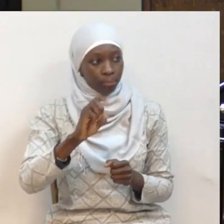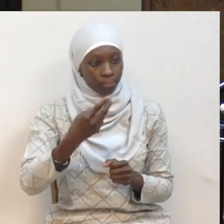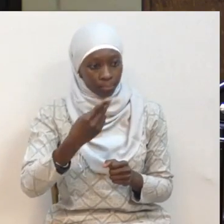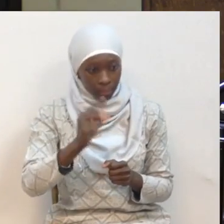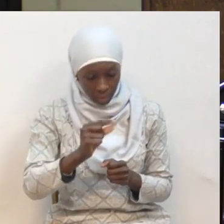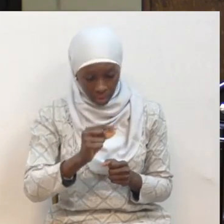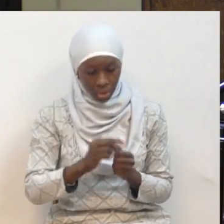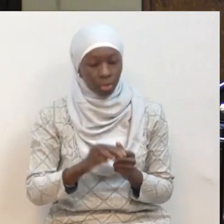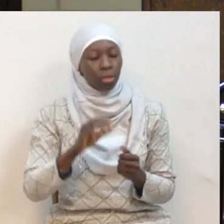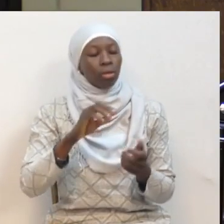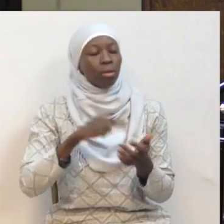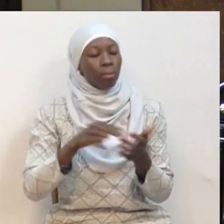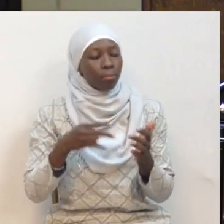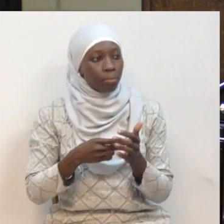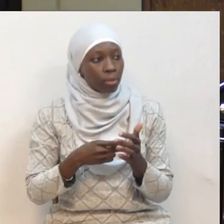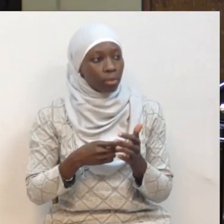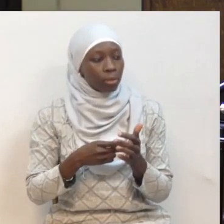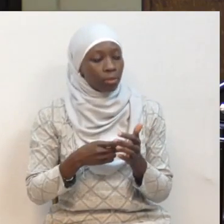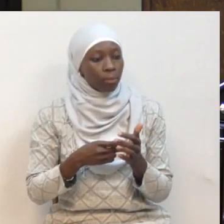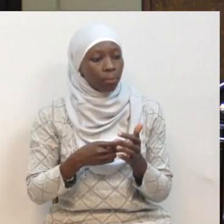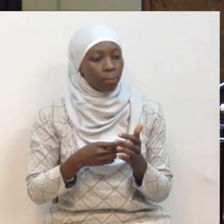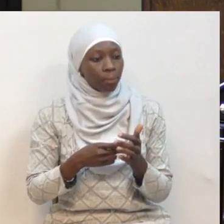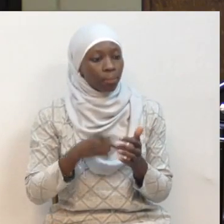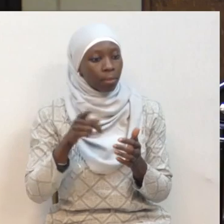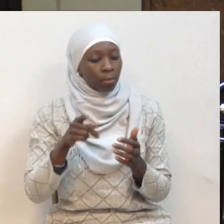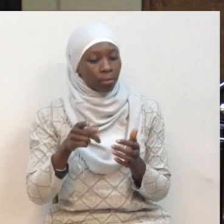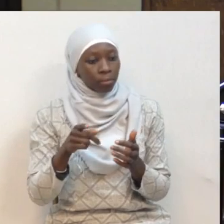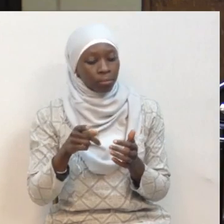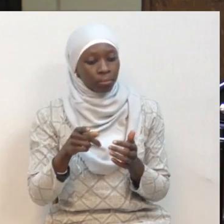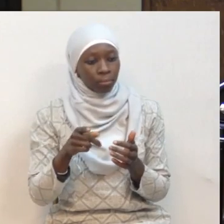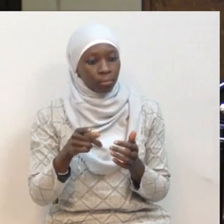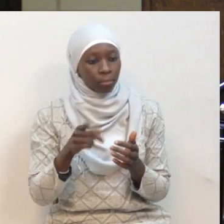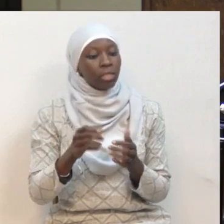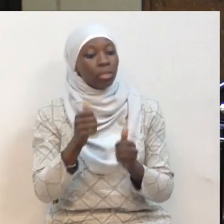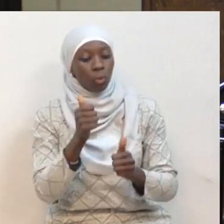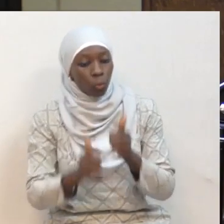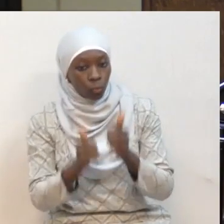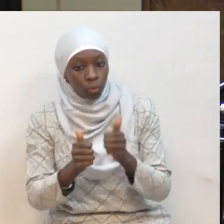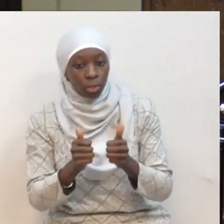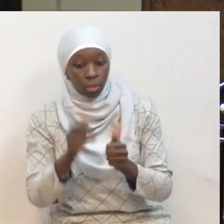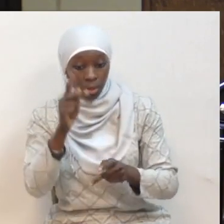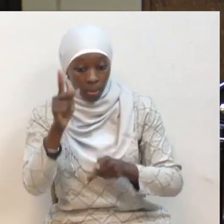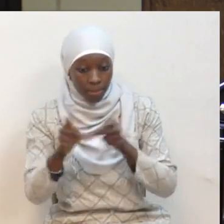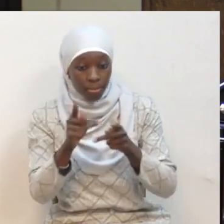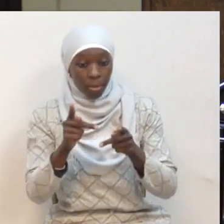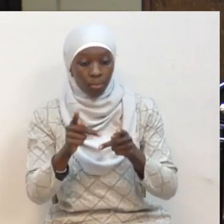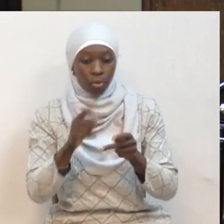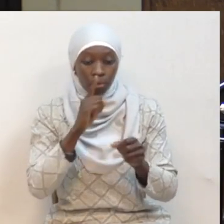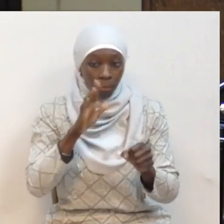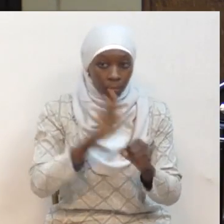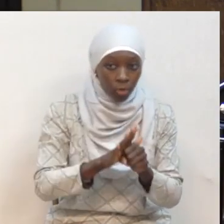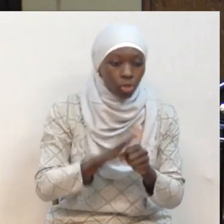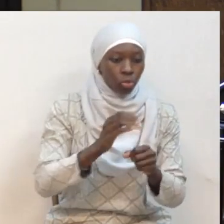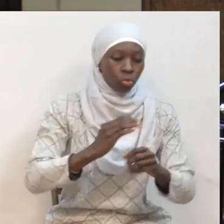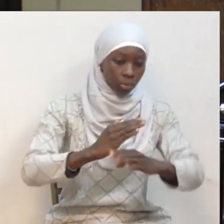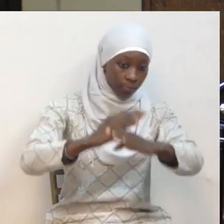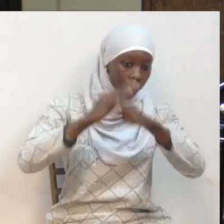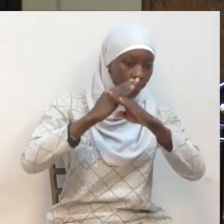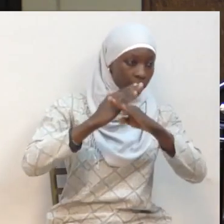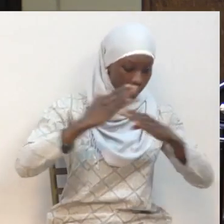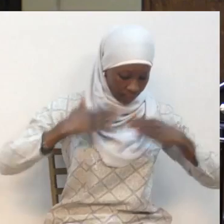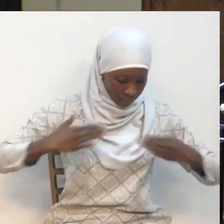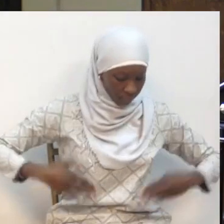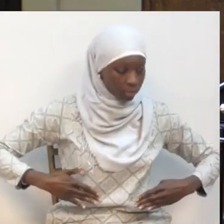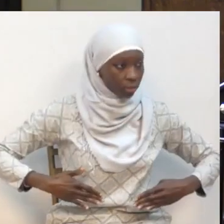general, is a pledge in which people pledge to defend physically the Prophet